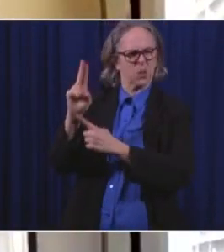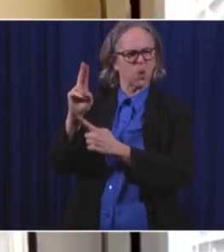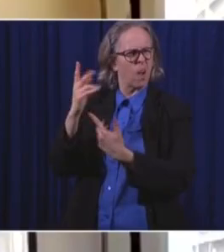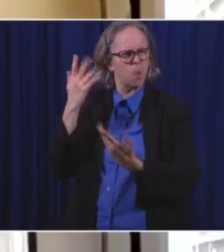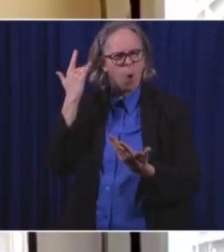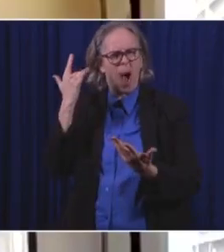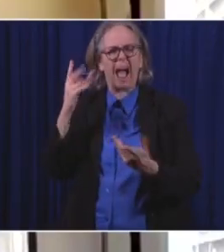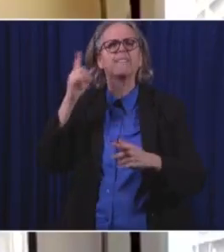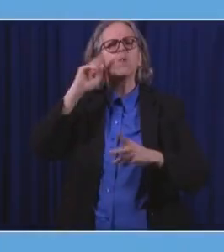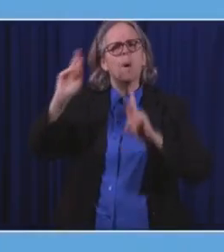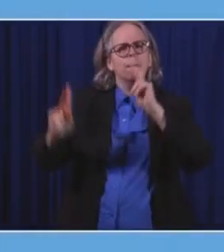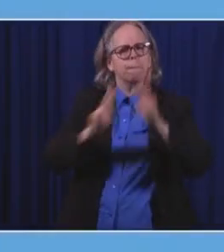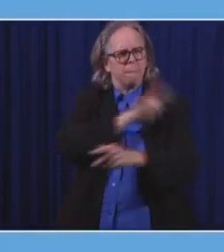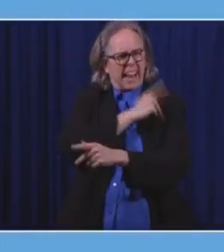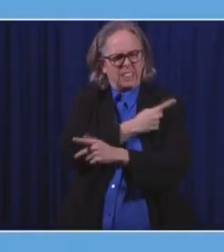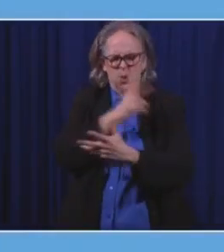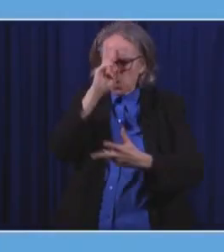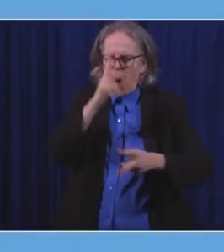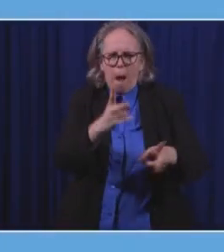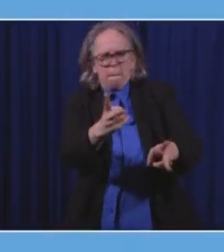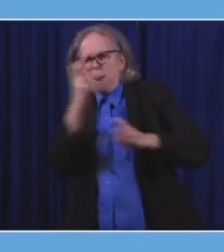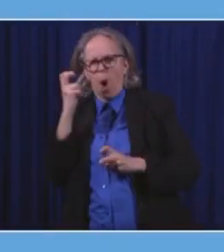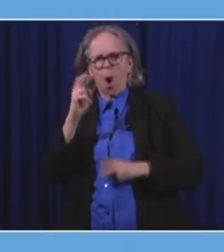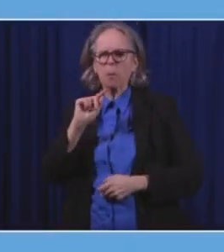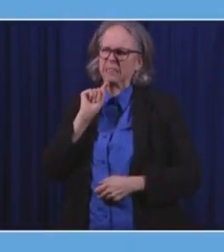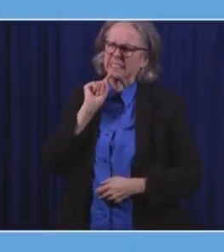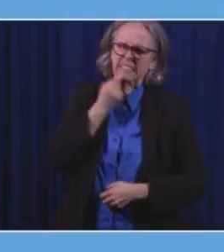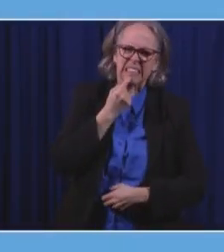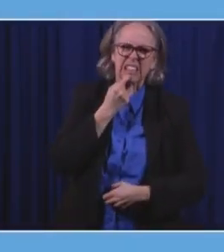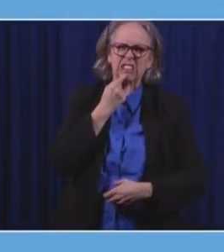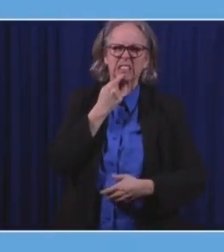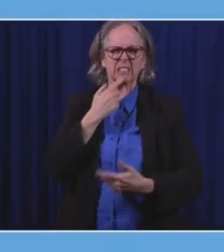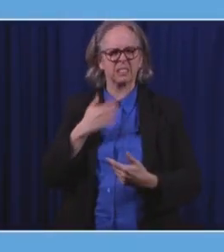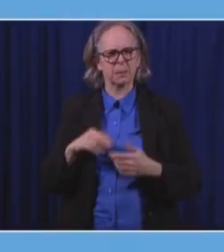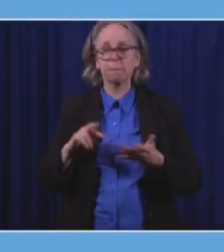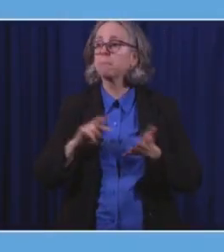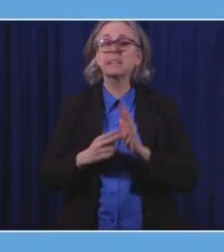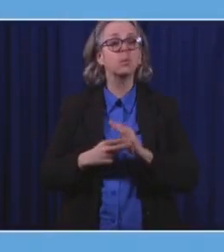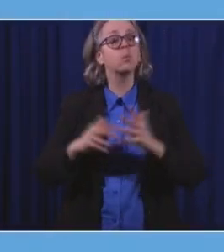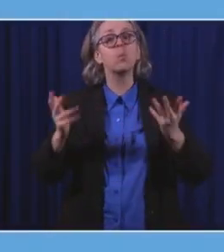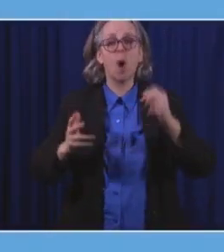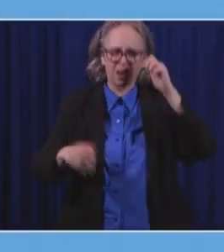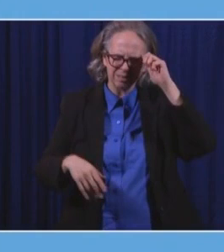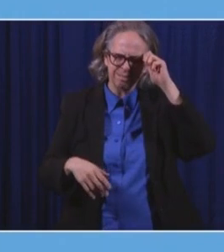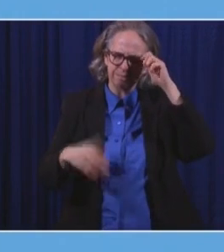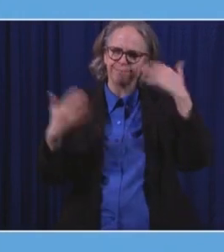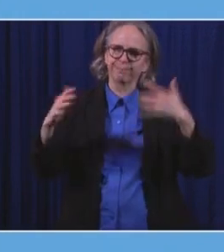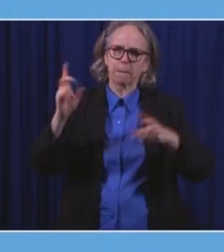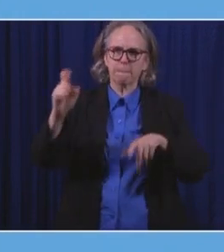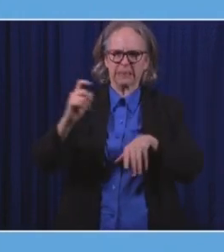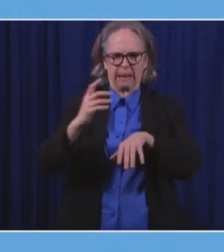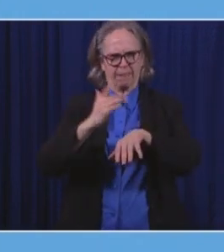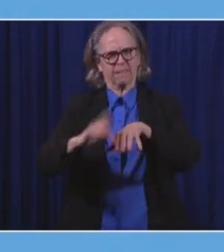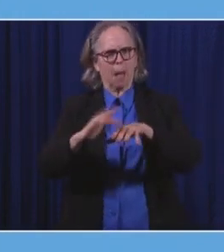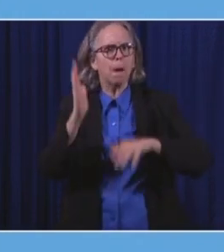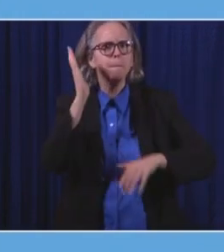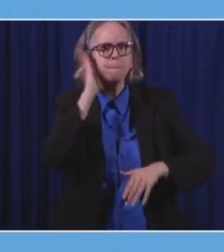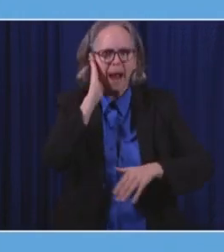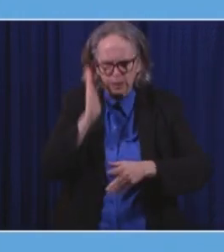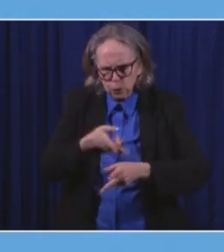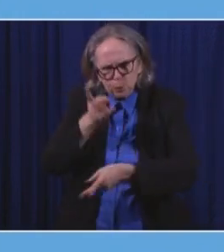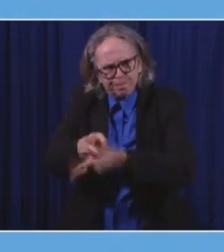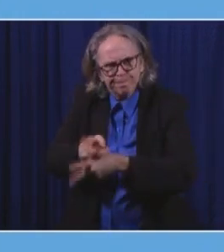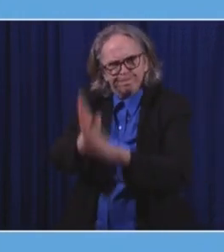patients. So it's vital that we always have some beds that are available. Therefore, when an ICU is more